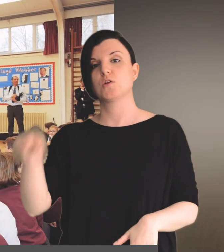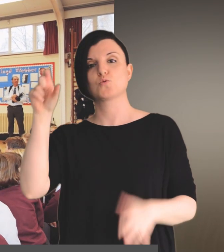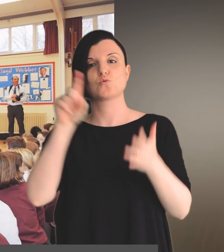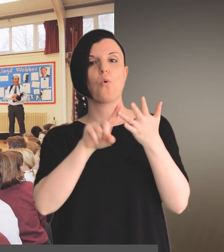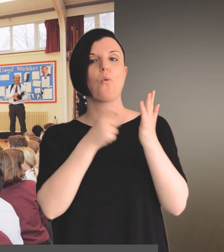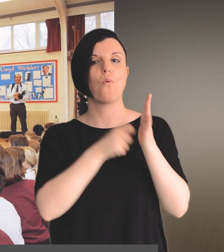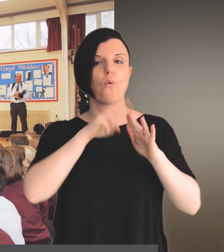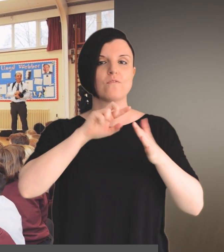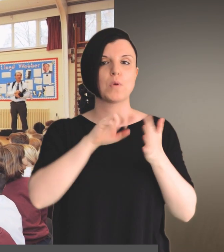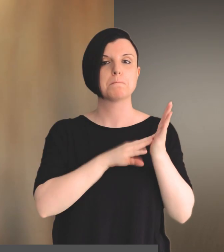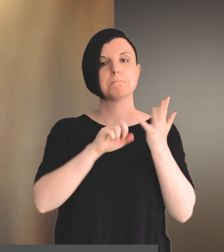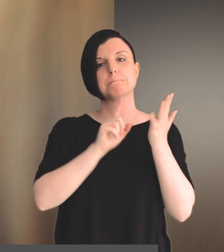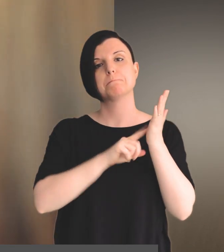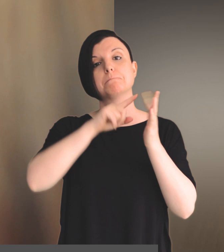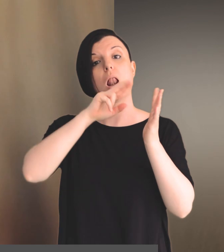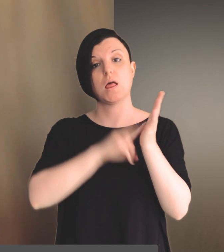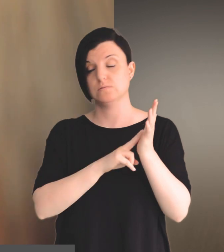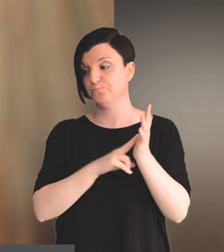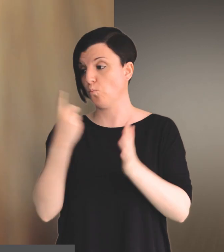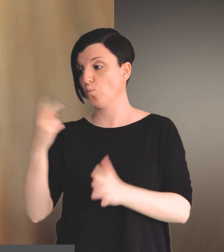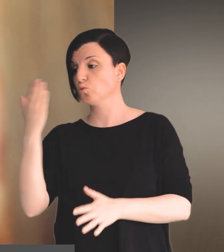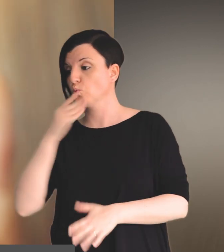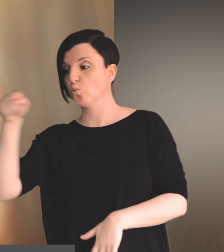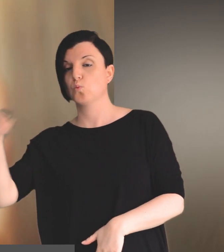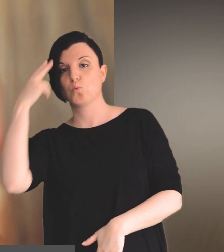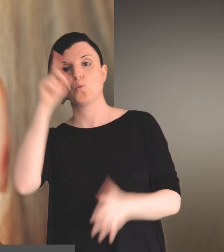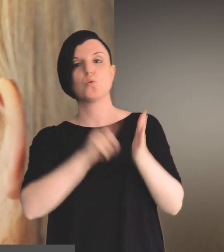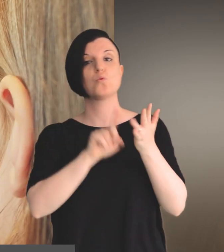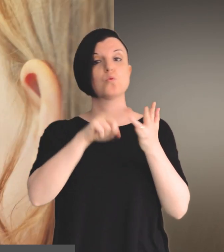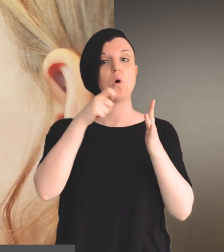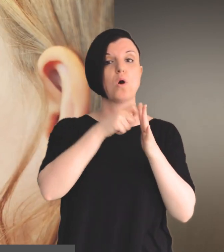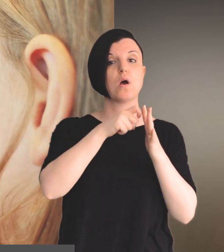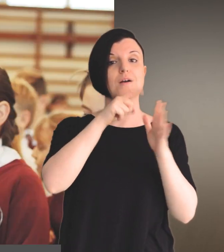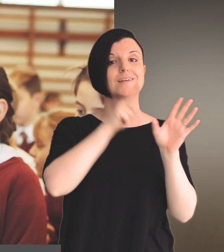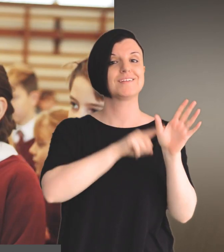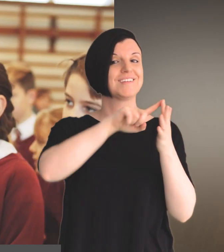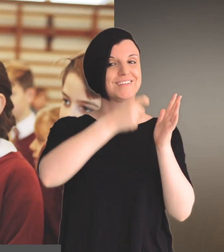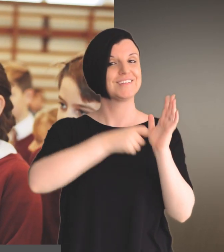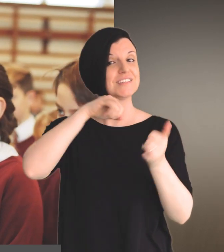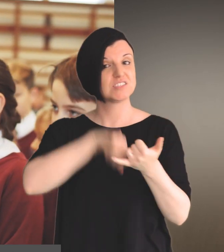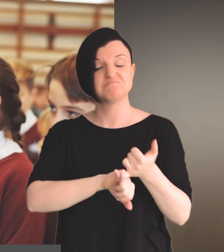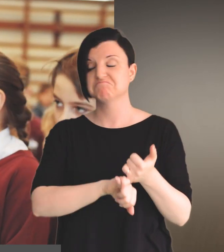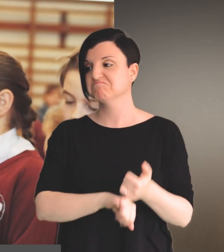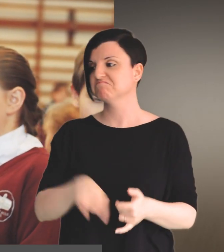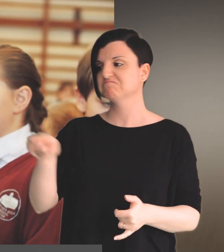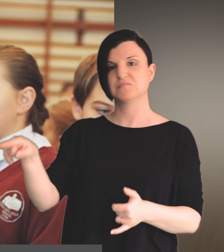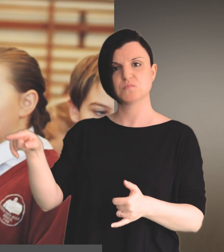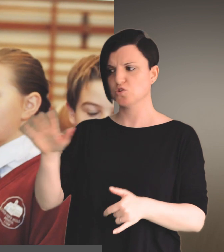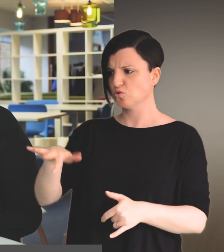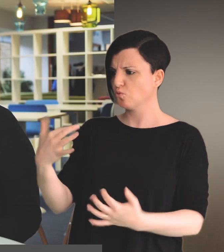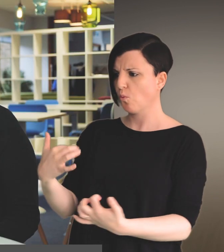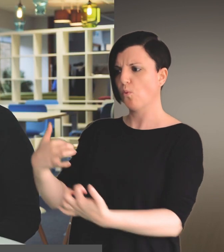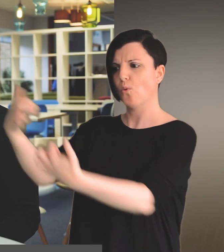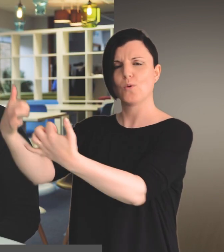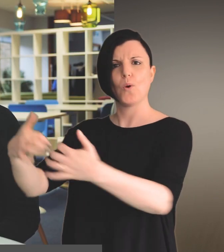in Corfe-Mullen, one of which was Lockyer's school that we were really, really lucky to go to. We had such a great audience there, so